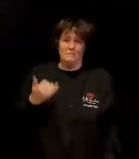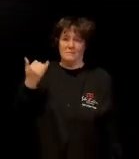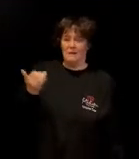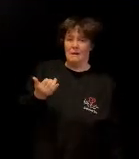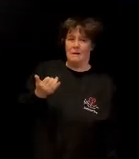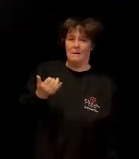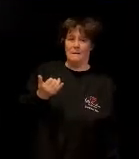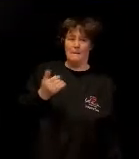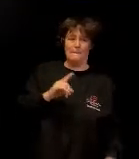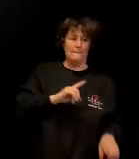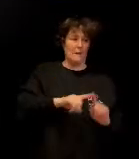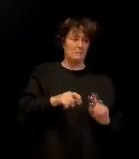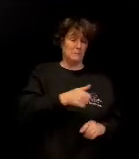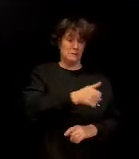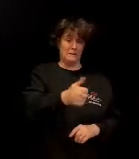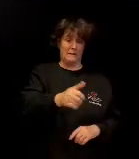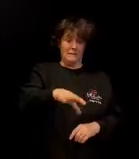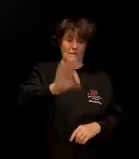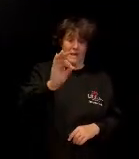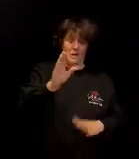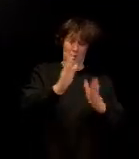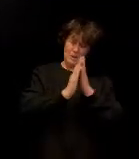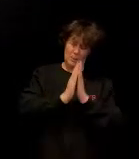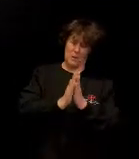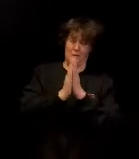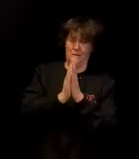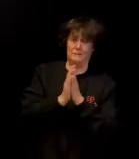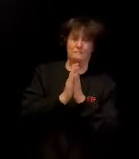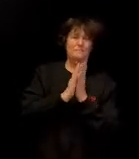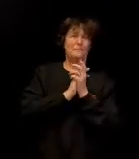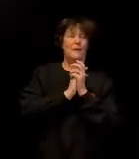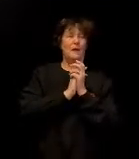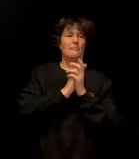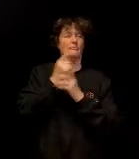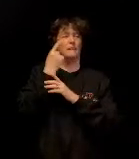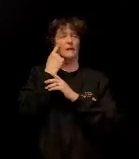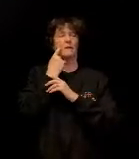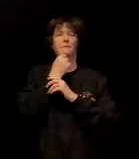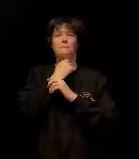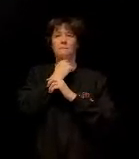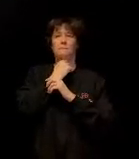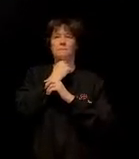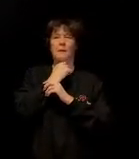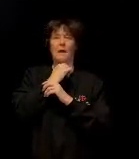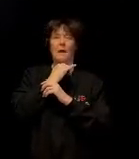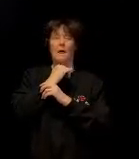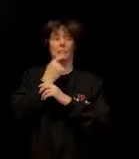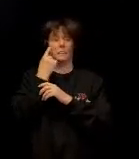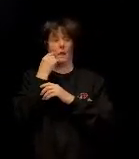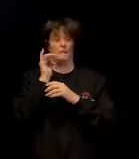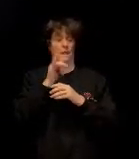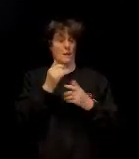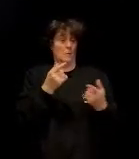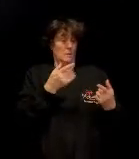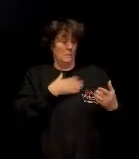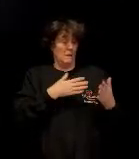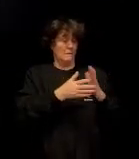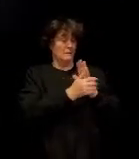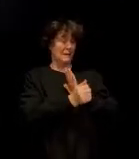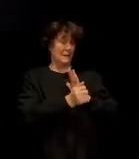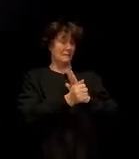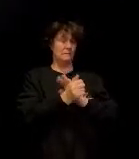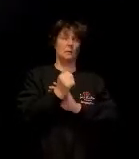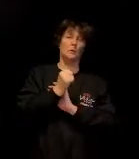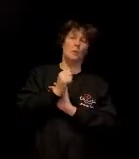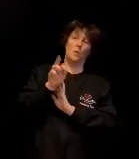do something, I believe. Do something. You might go do something and think, I thought this was it. Maybe this isn't it. And maybe you